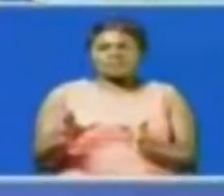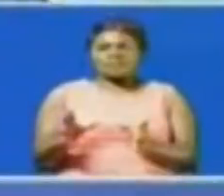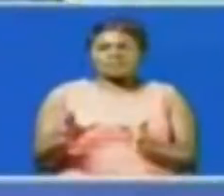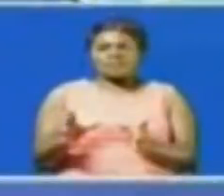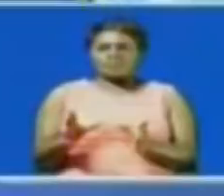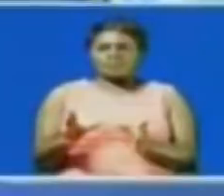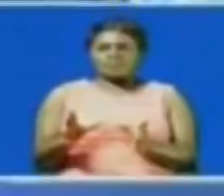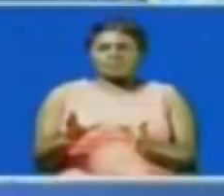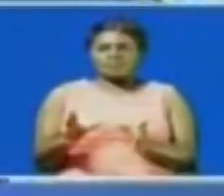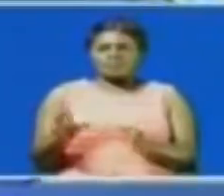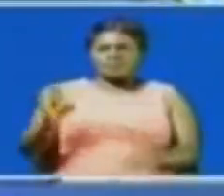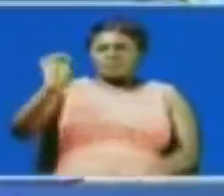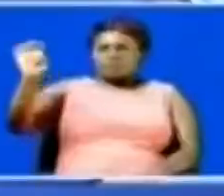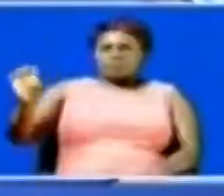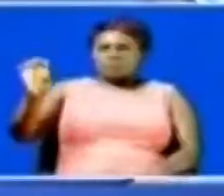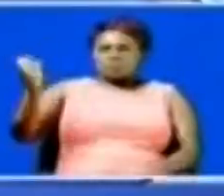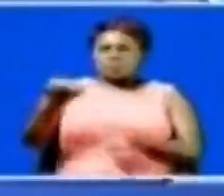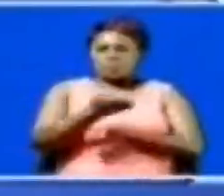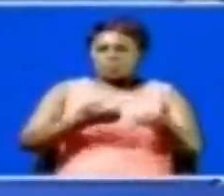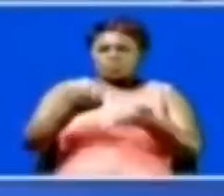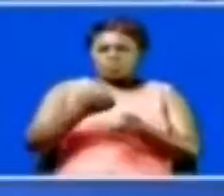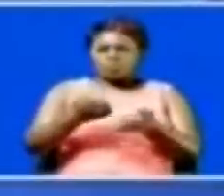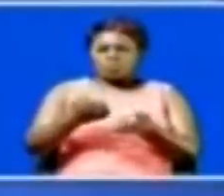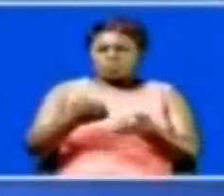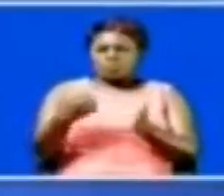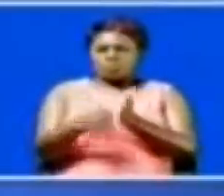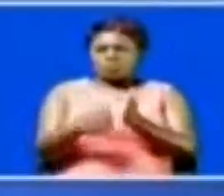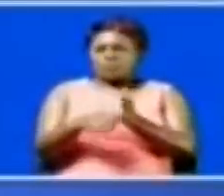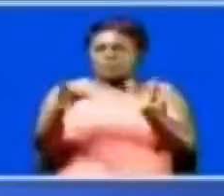The Europe has been in economic crisis for quite a long time.